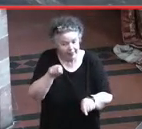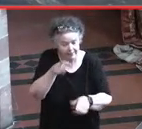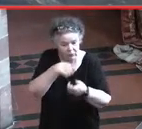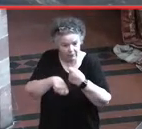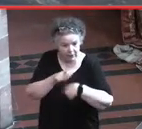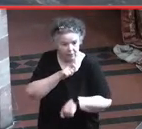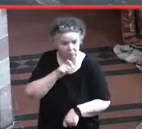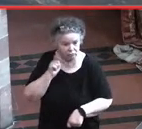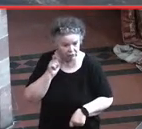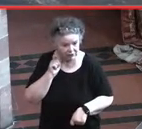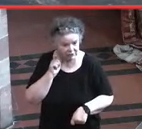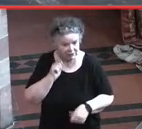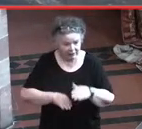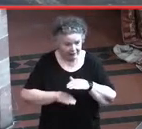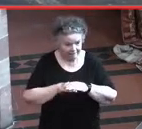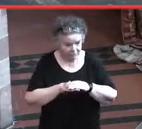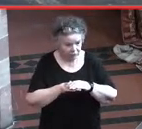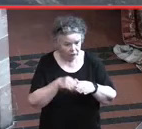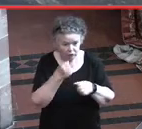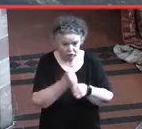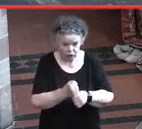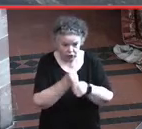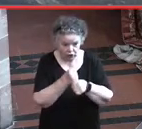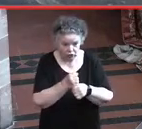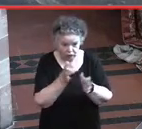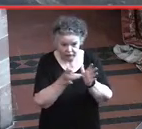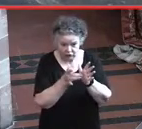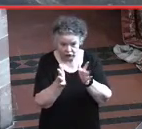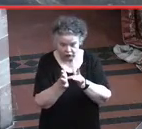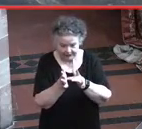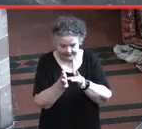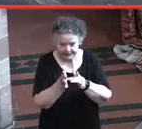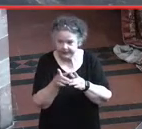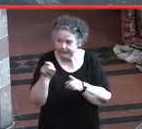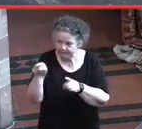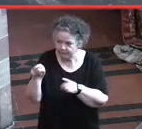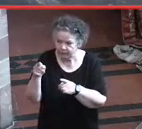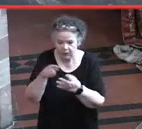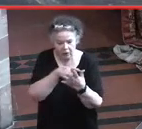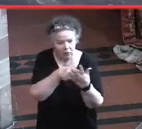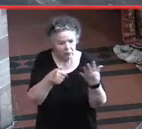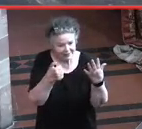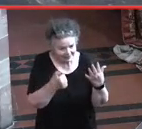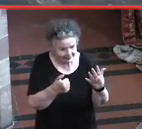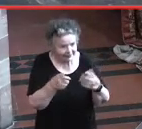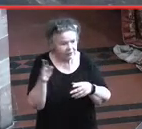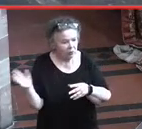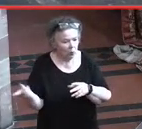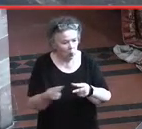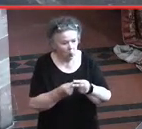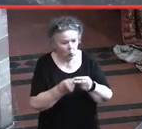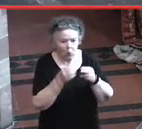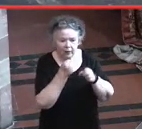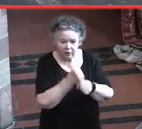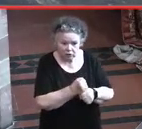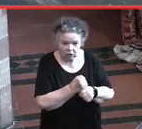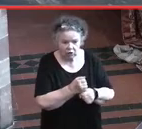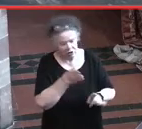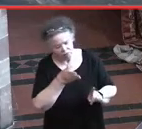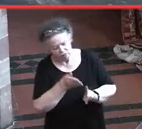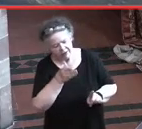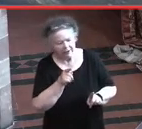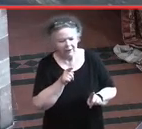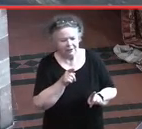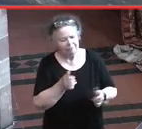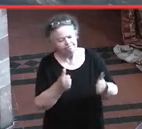Church Catholic. The ordinands, together with the Church, have already recognised and